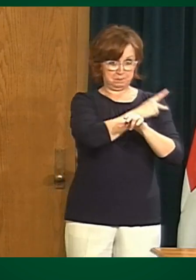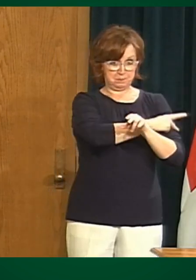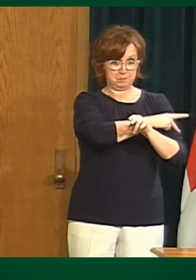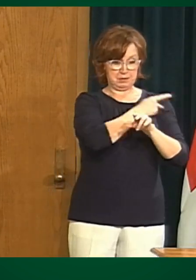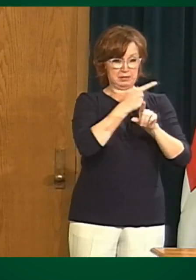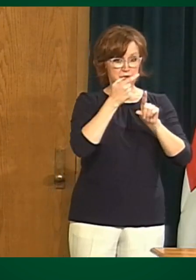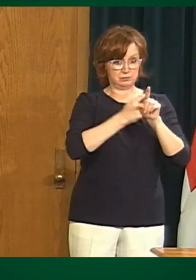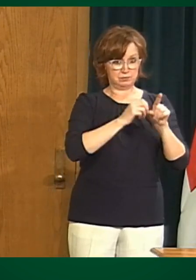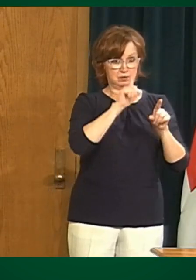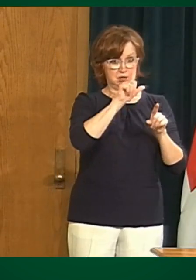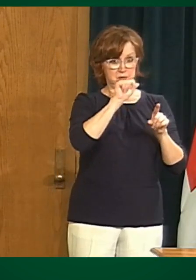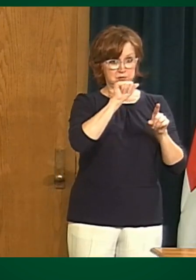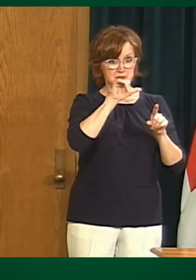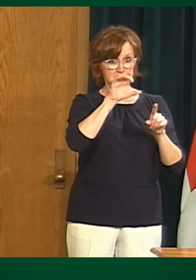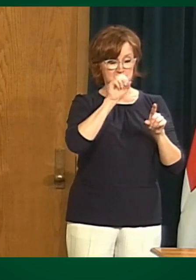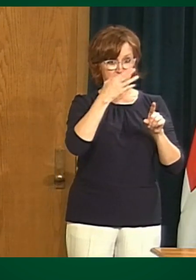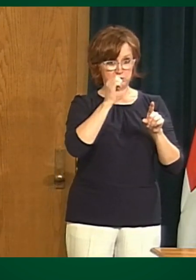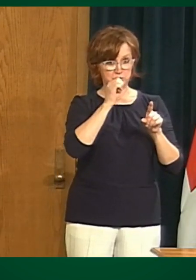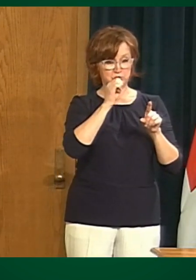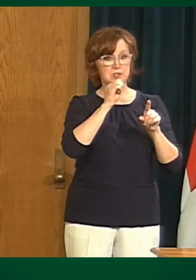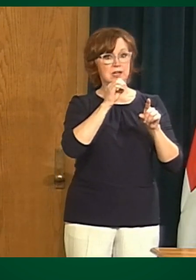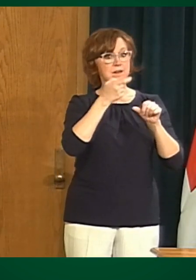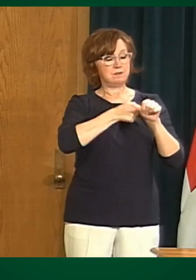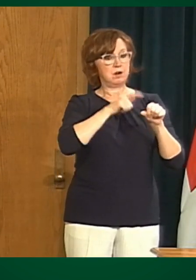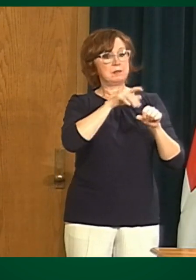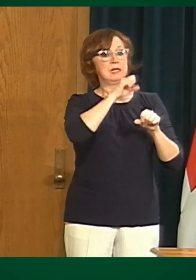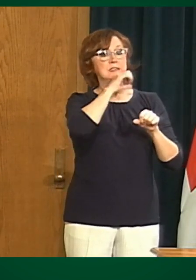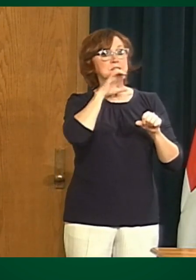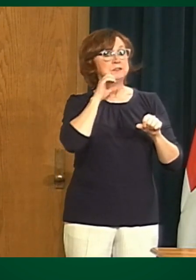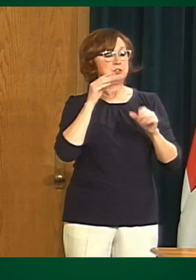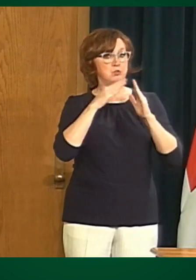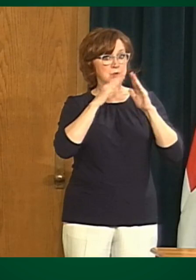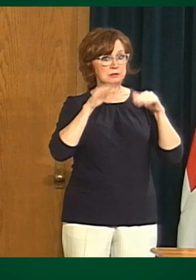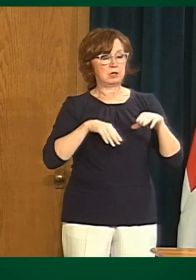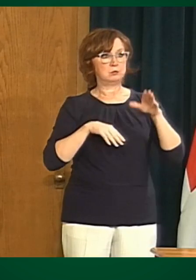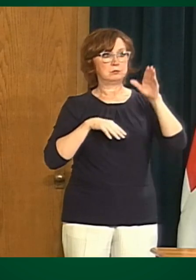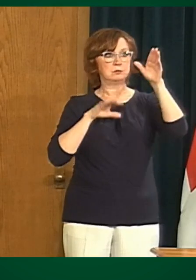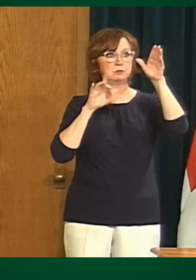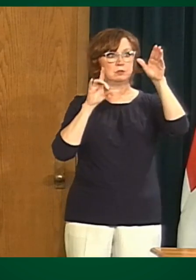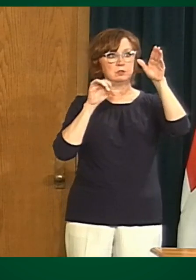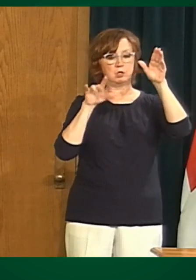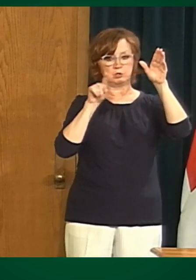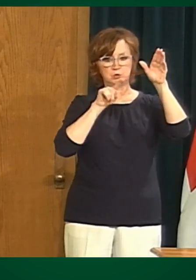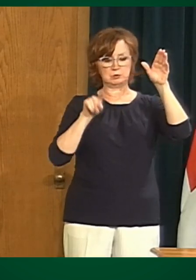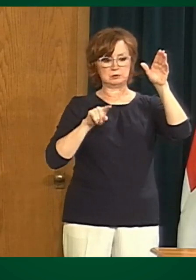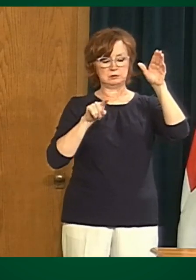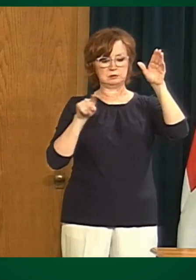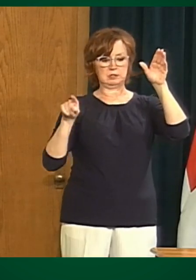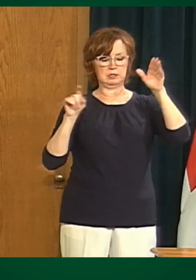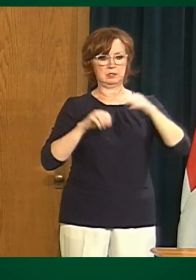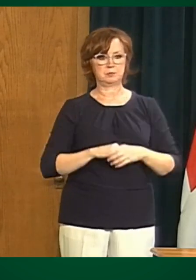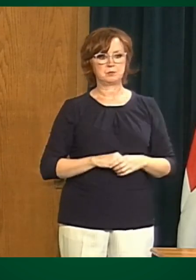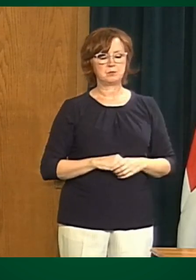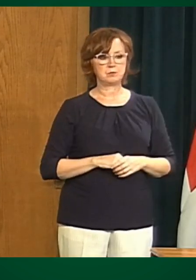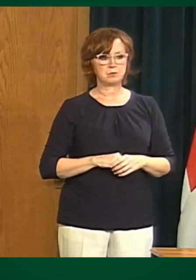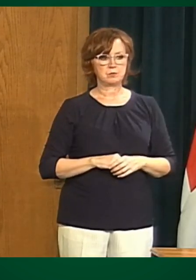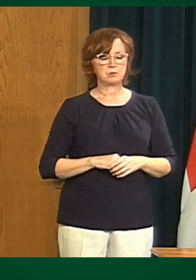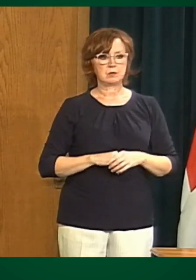resident of that facility. It is As you know,